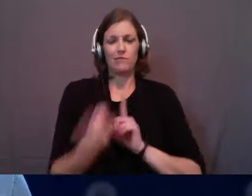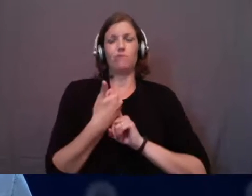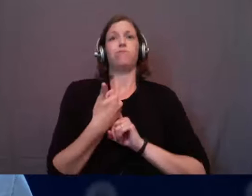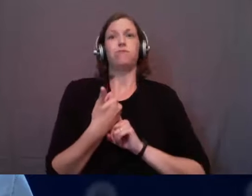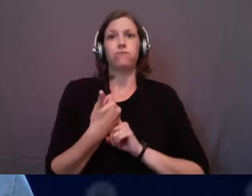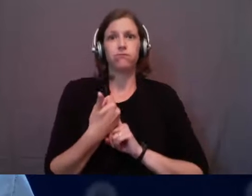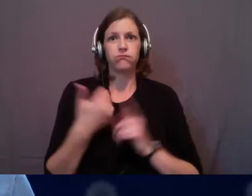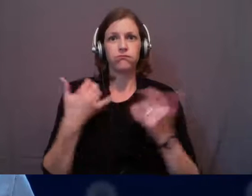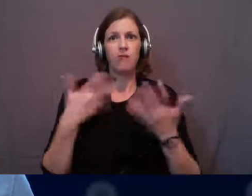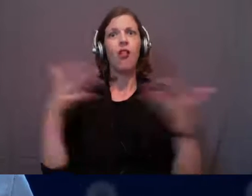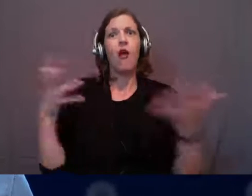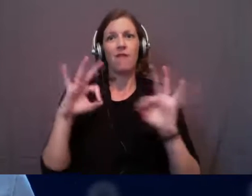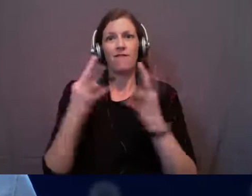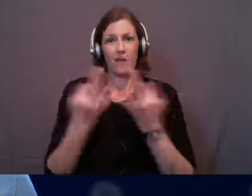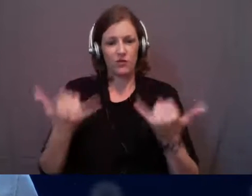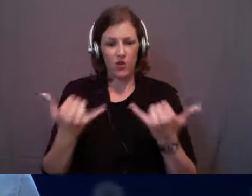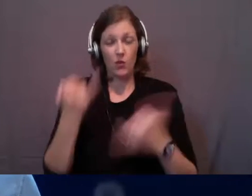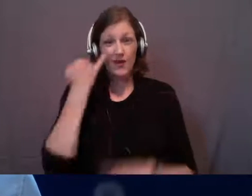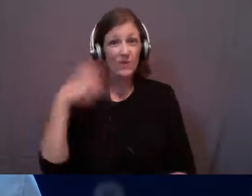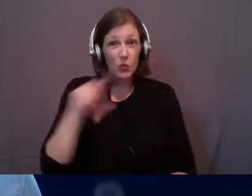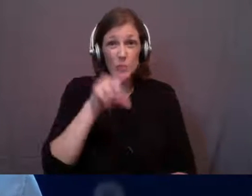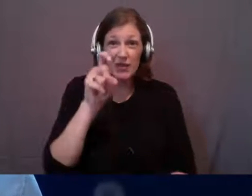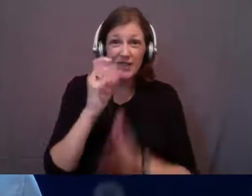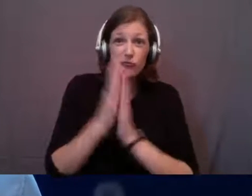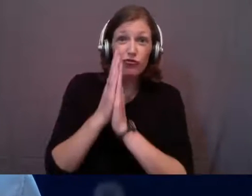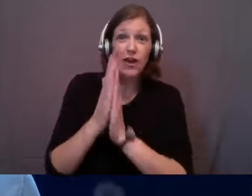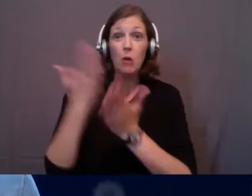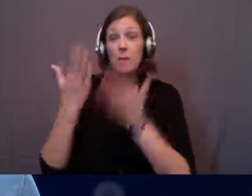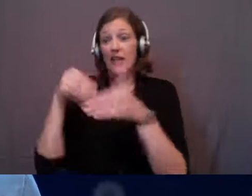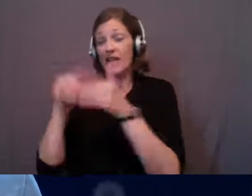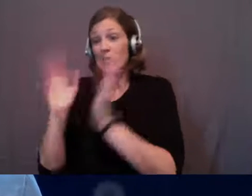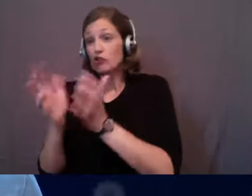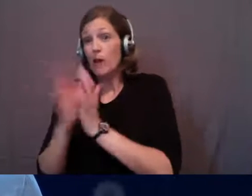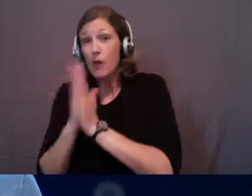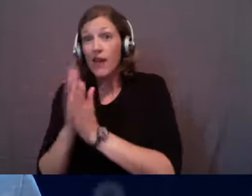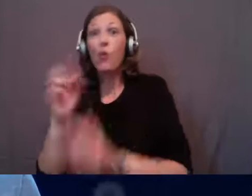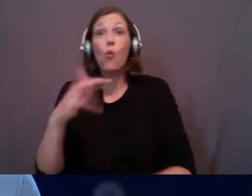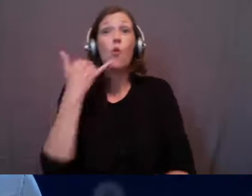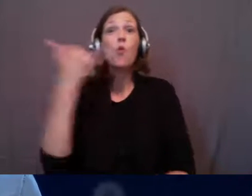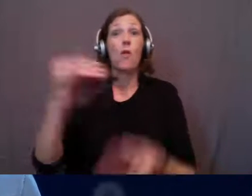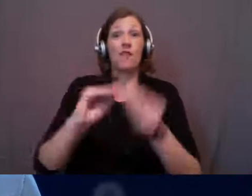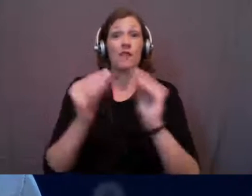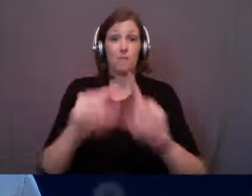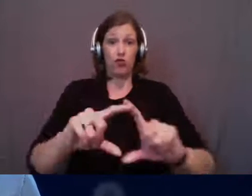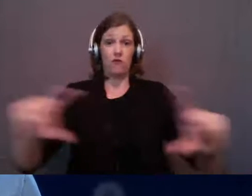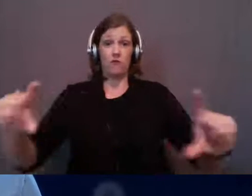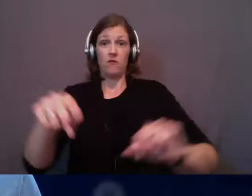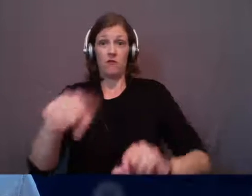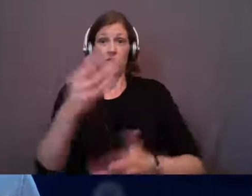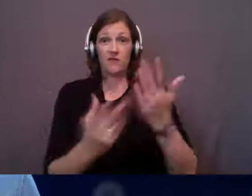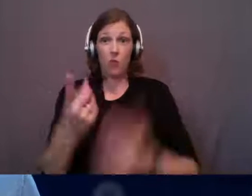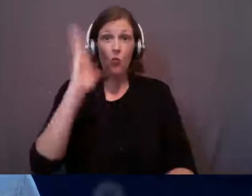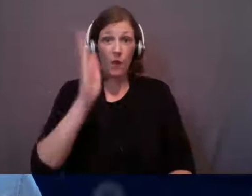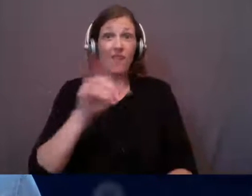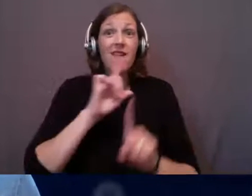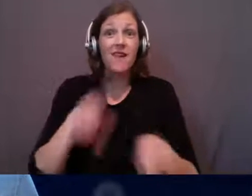now. So if you need prayer, you can either be in the chat praying with somebody, or you can call the number on the screen, and somebody will pick up and pray